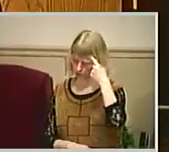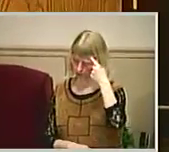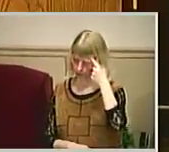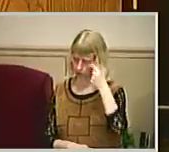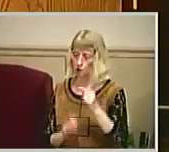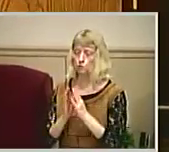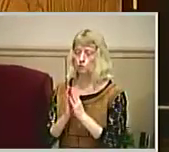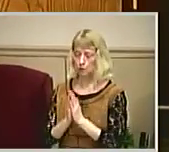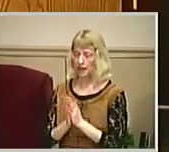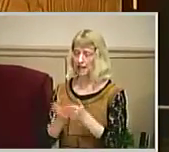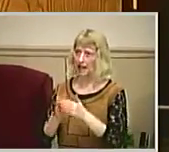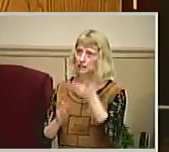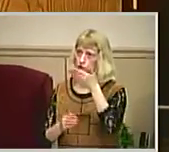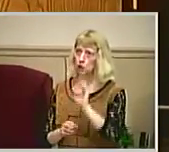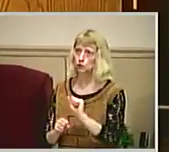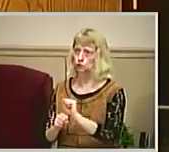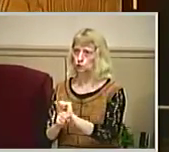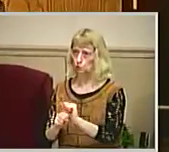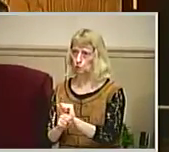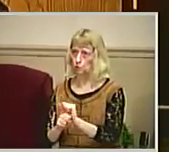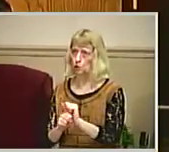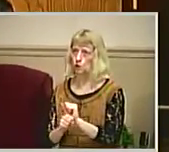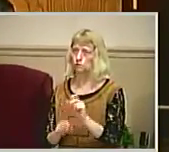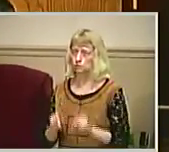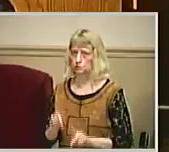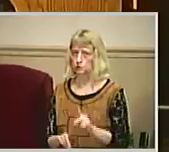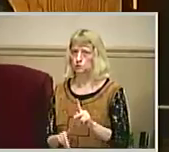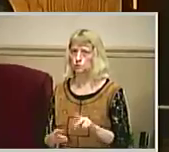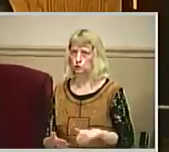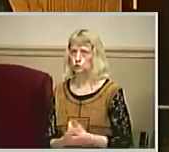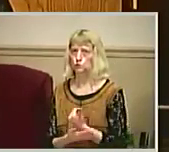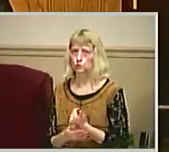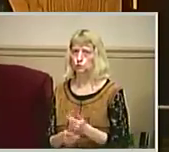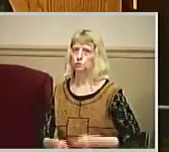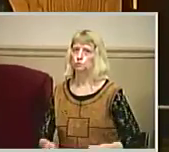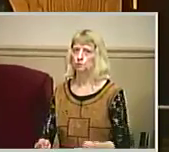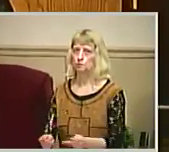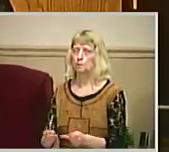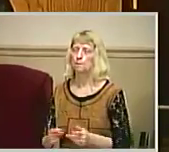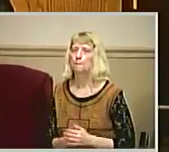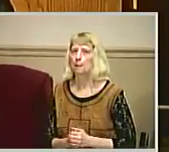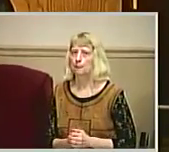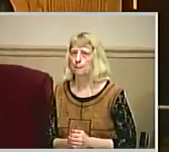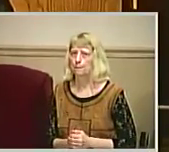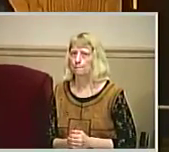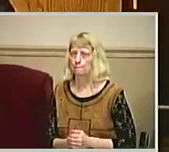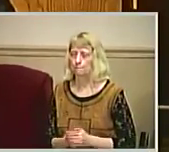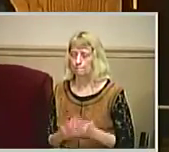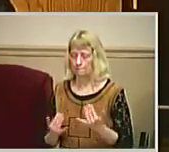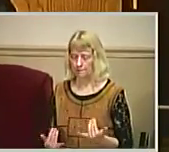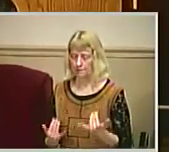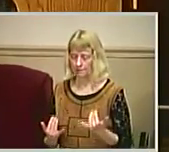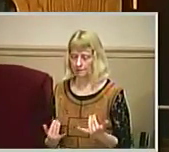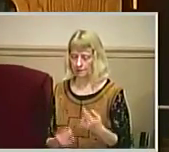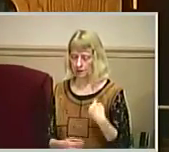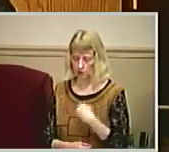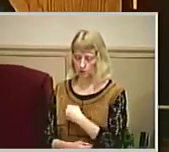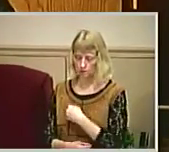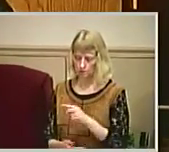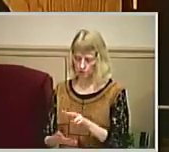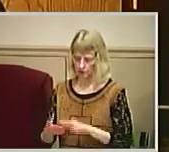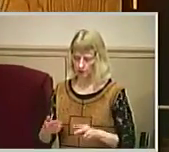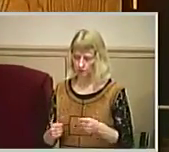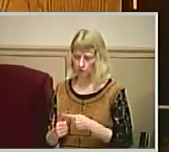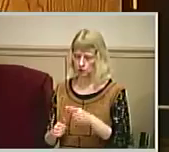and praying and ask God to do a work in this new administration. Today we've had the opportunity of reading